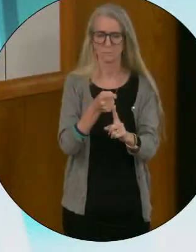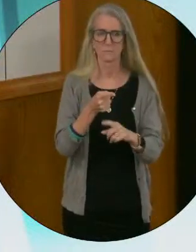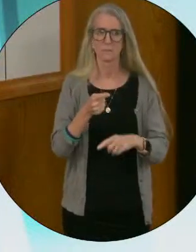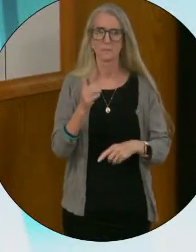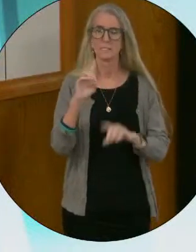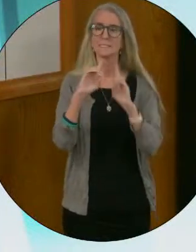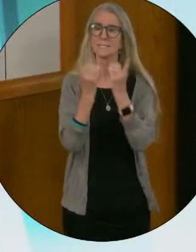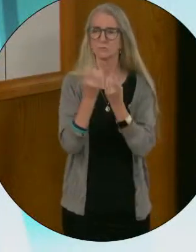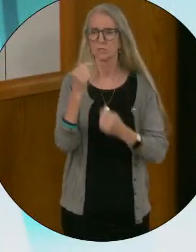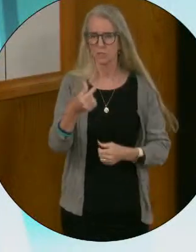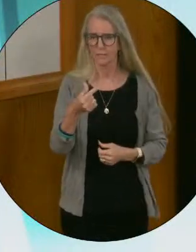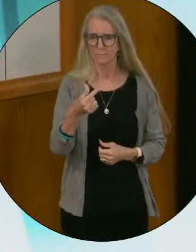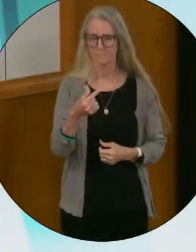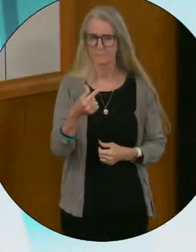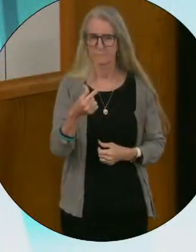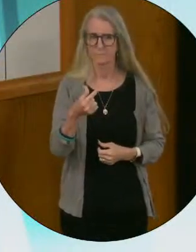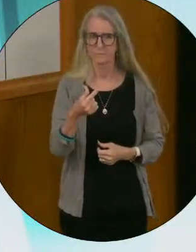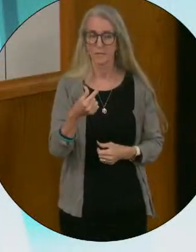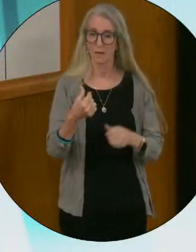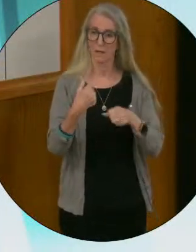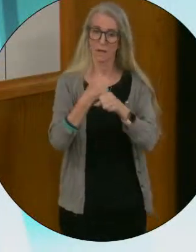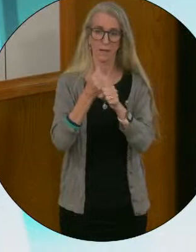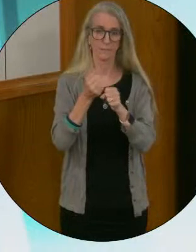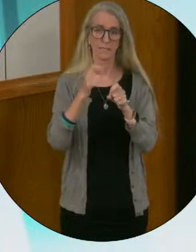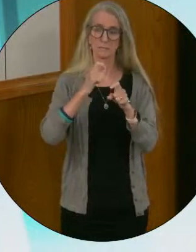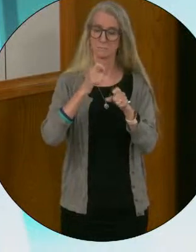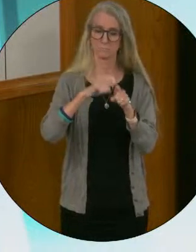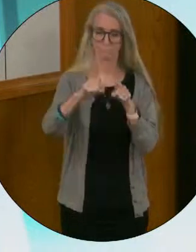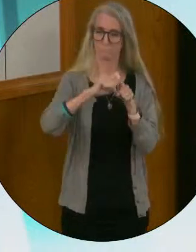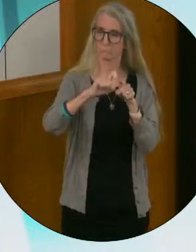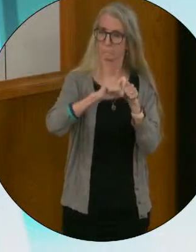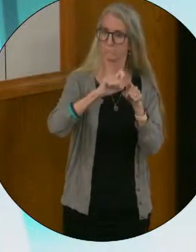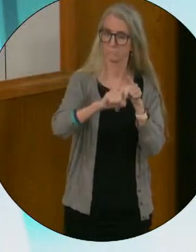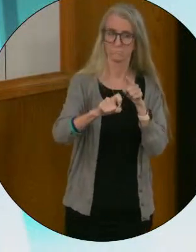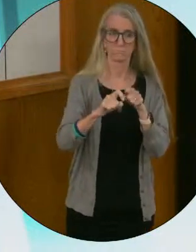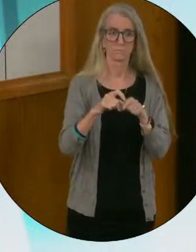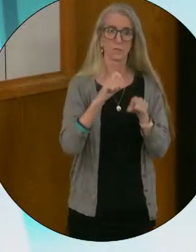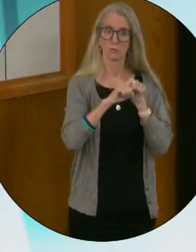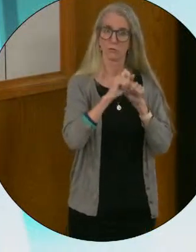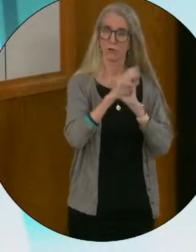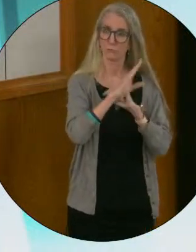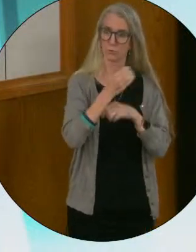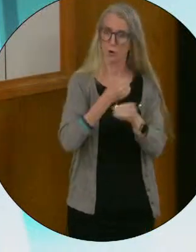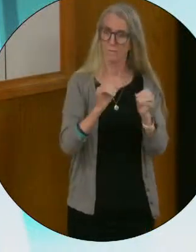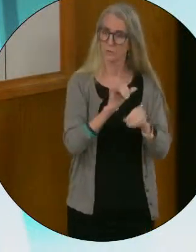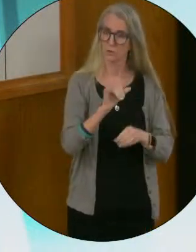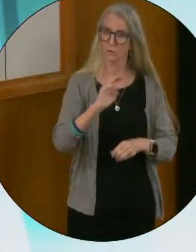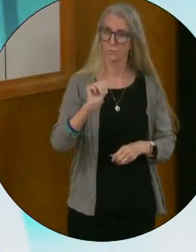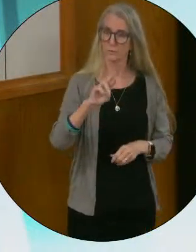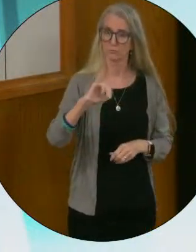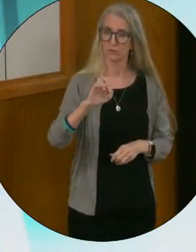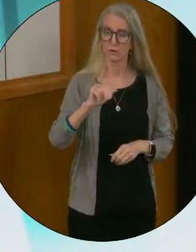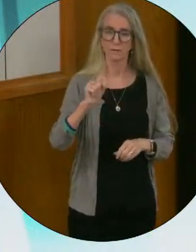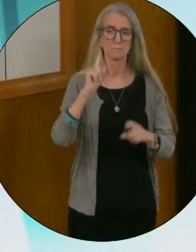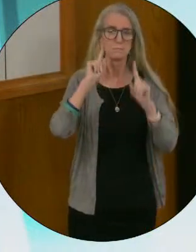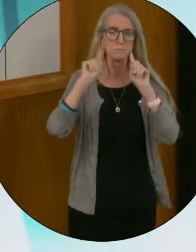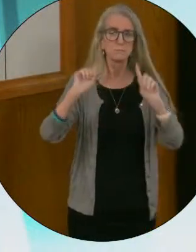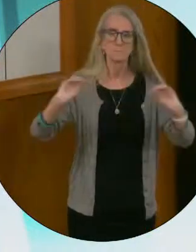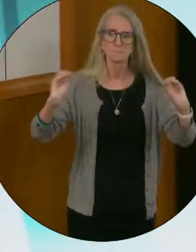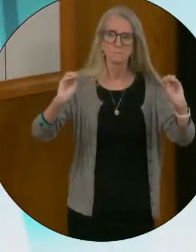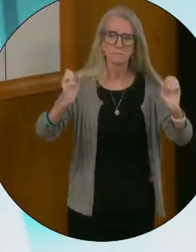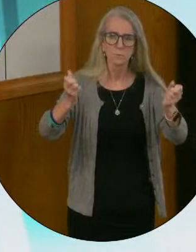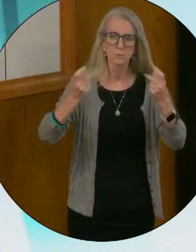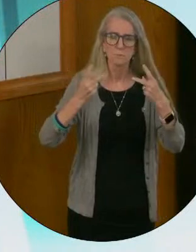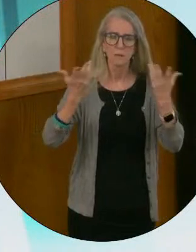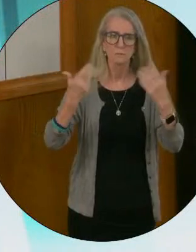G. I made several calls to your office also, Mr. Jar. No response, saying we're not going to